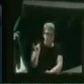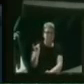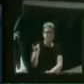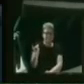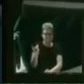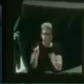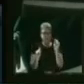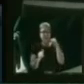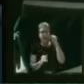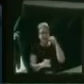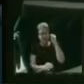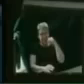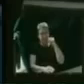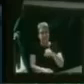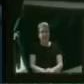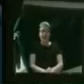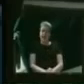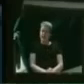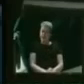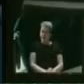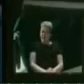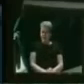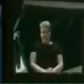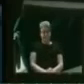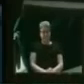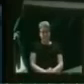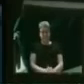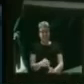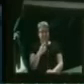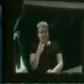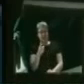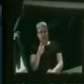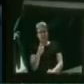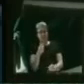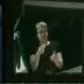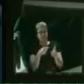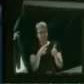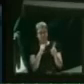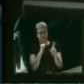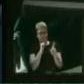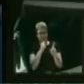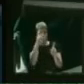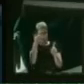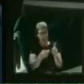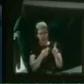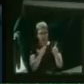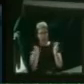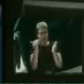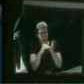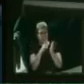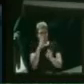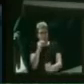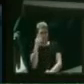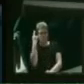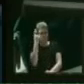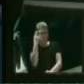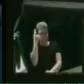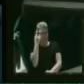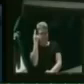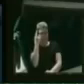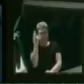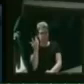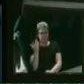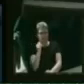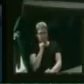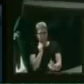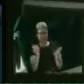does. The way this looks when you start getting all these non-renewals is with no reason given or it